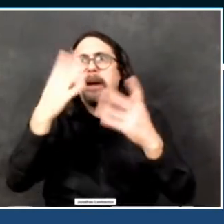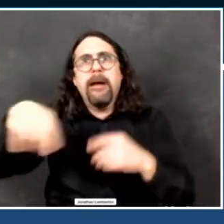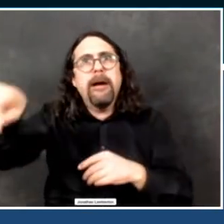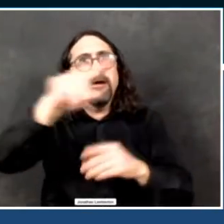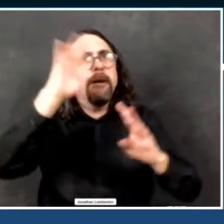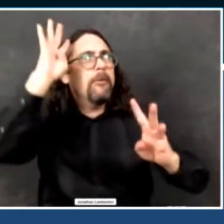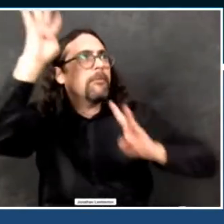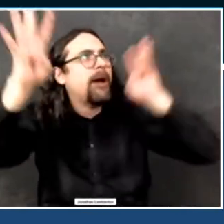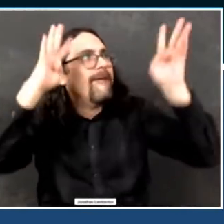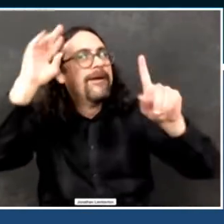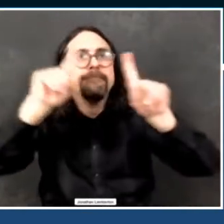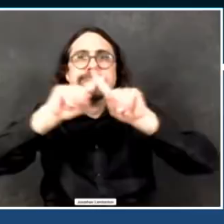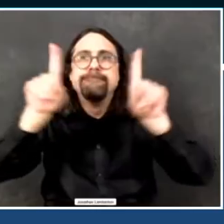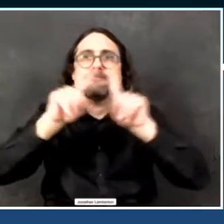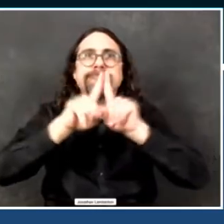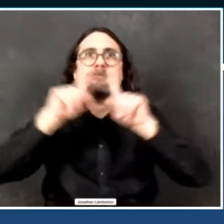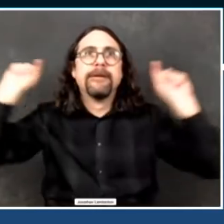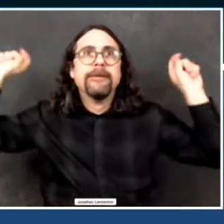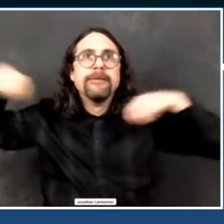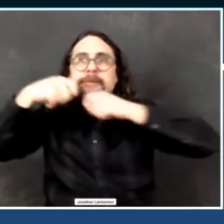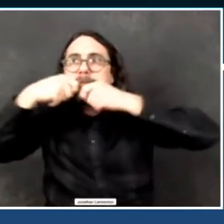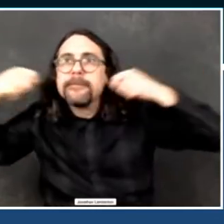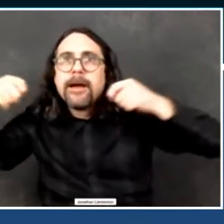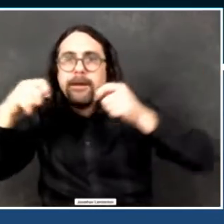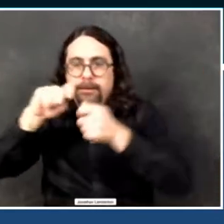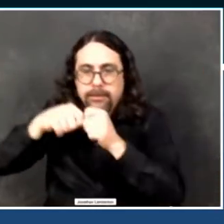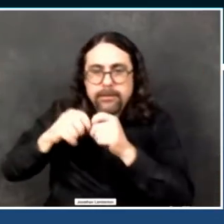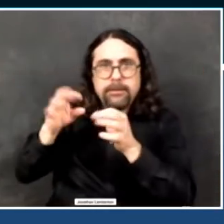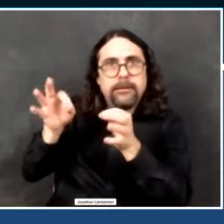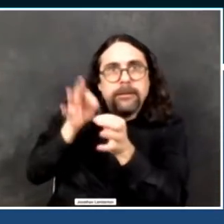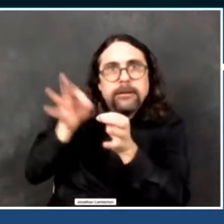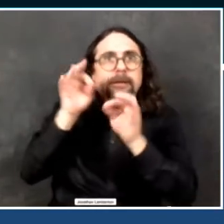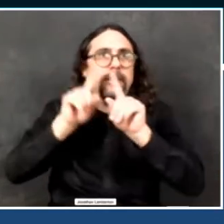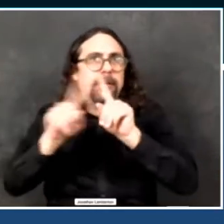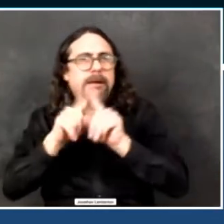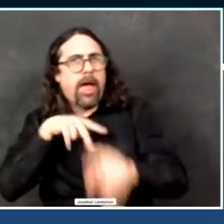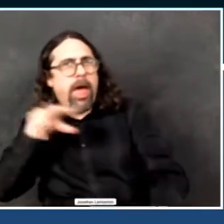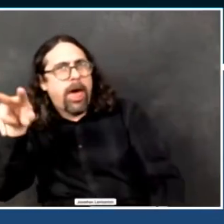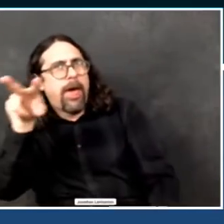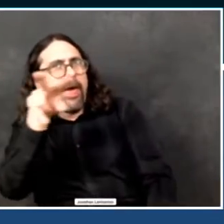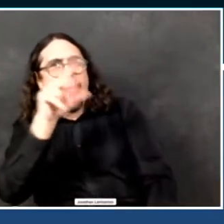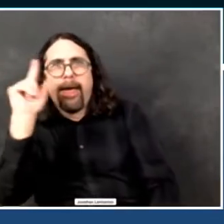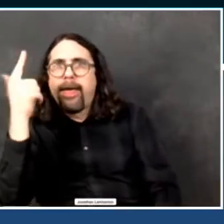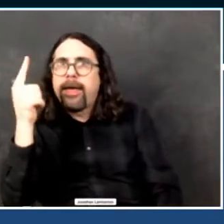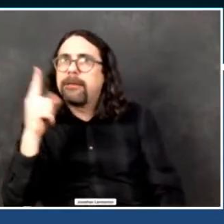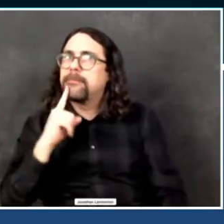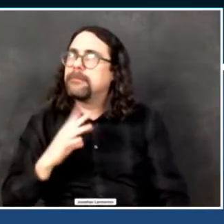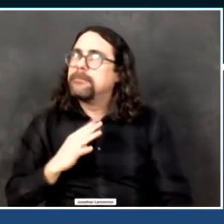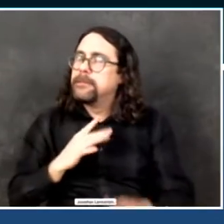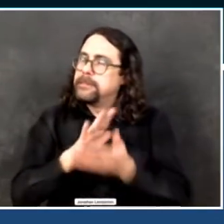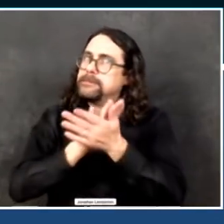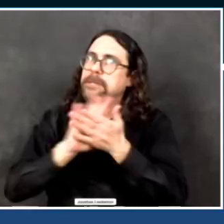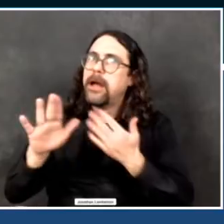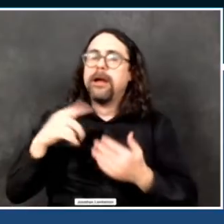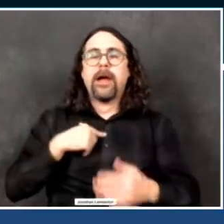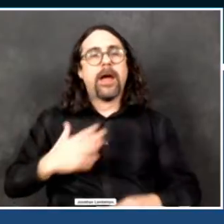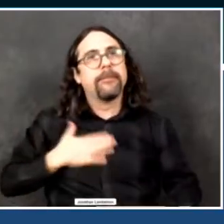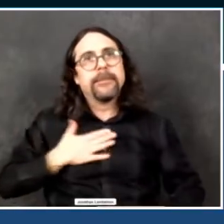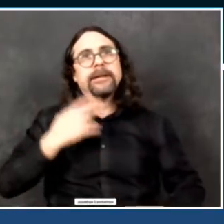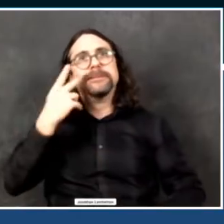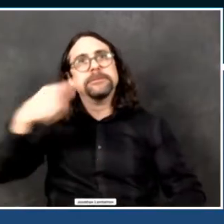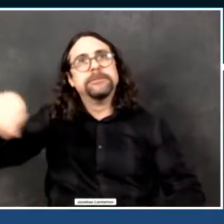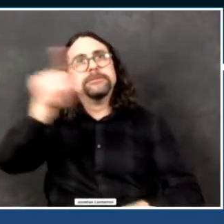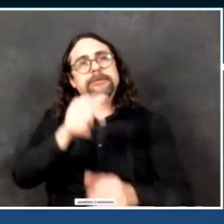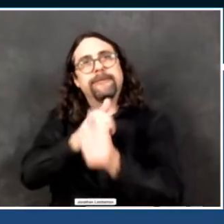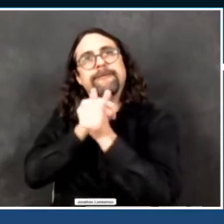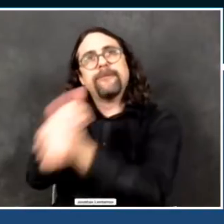But it's been really impressive how many people took that guidance and ran with it immediately. And everywhere I've gone, I've talked to my team, people are seeing the same